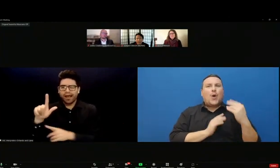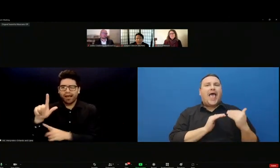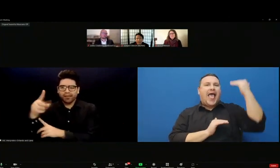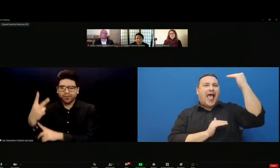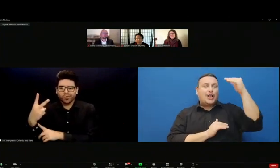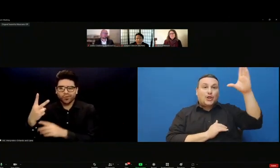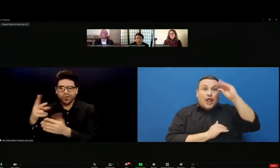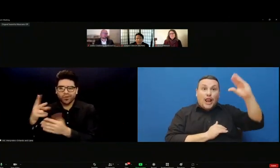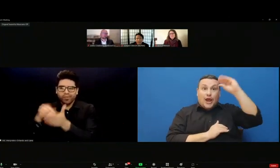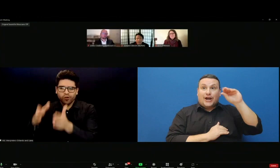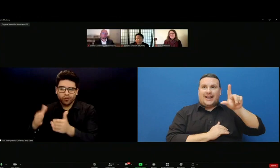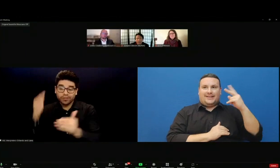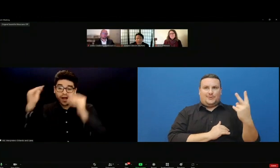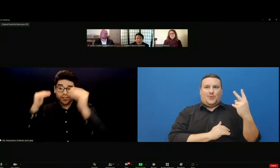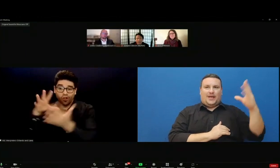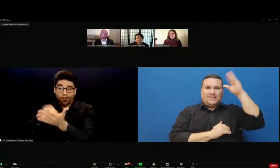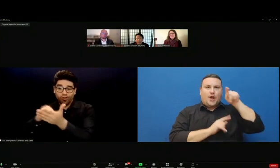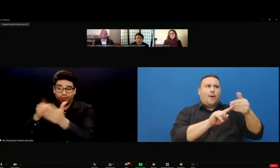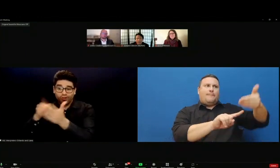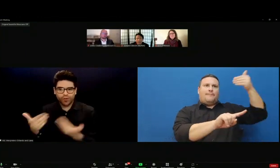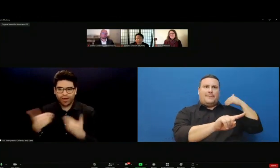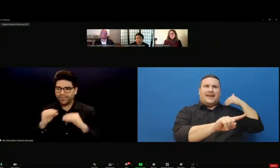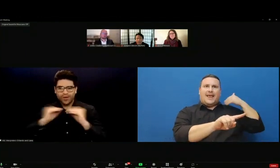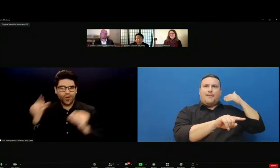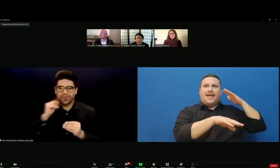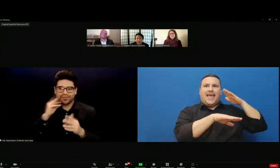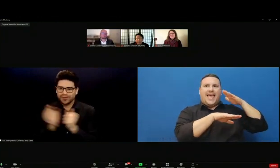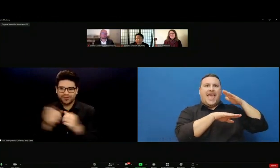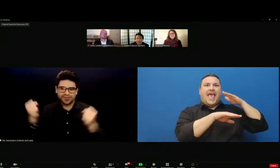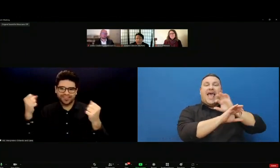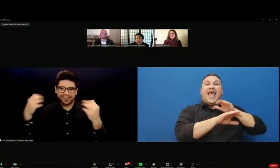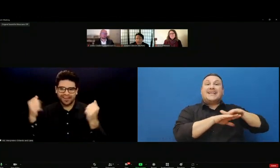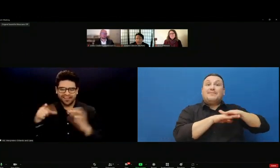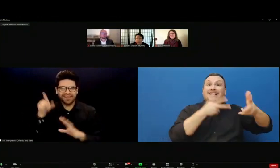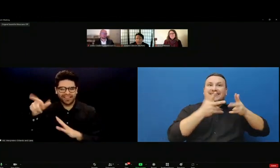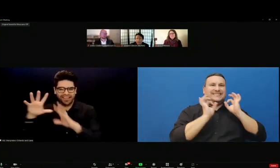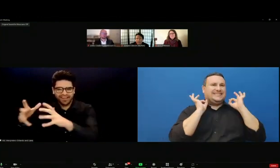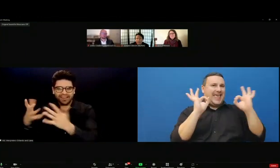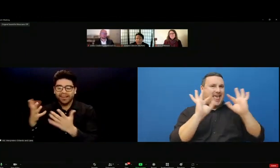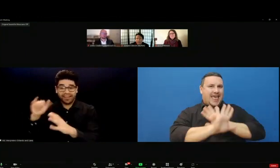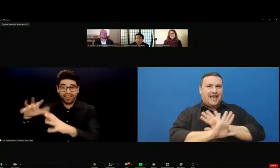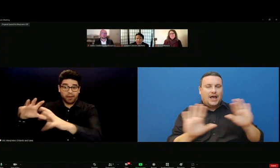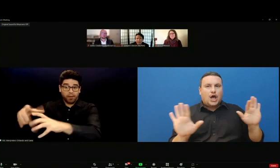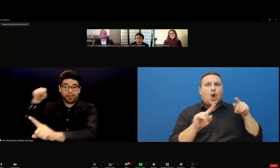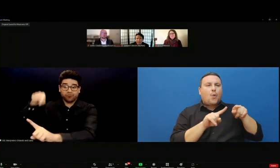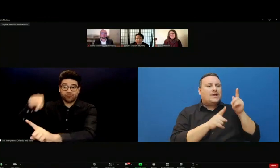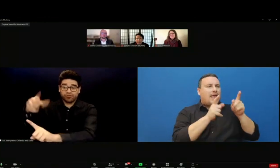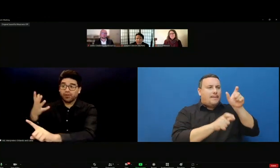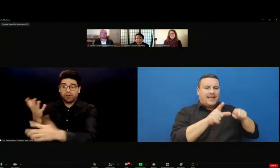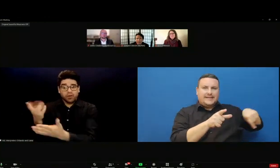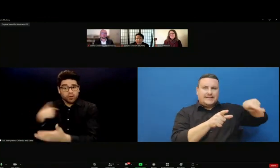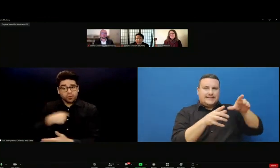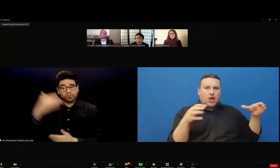language who have no previous experience with signing. And it's a population from whom we